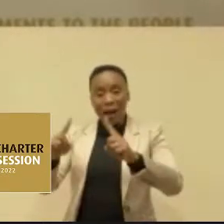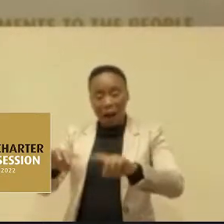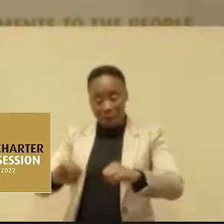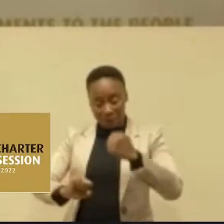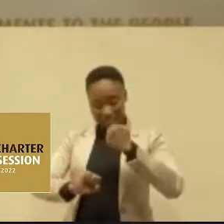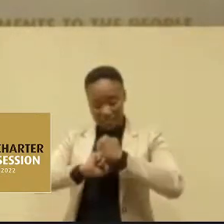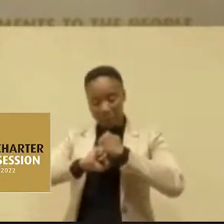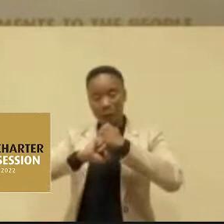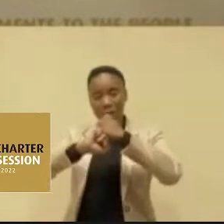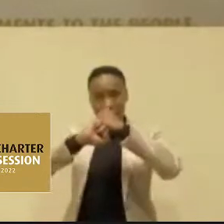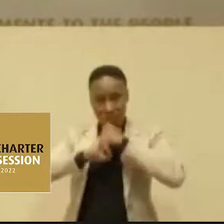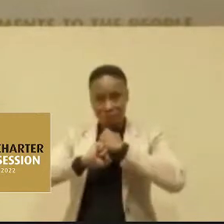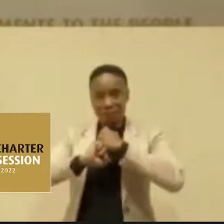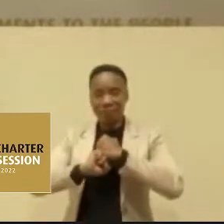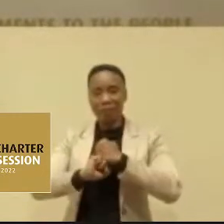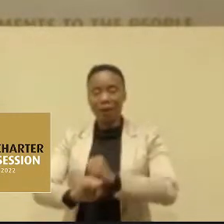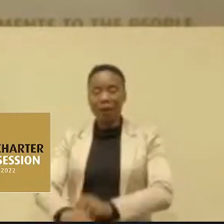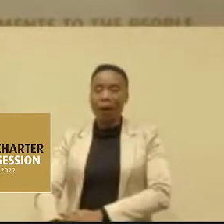support